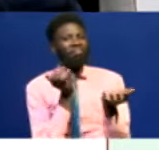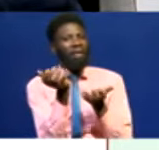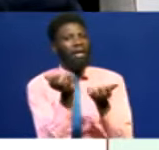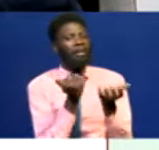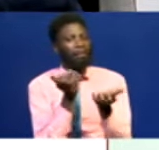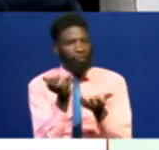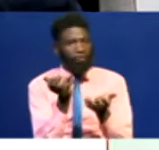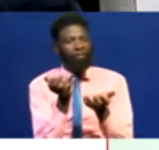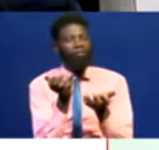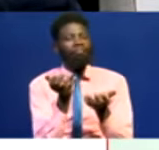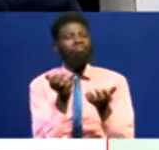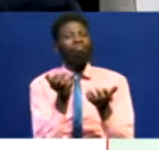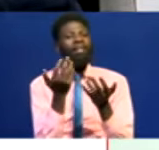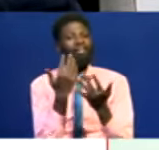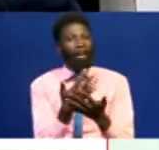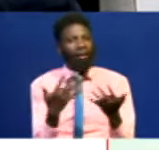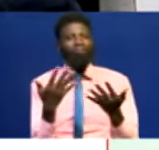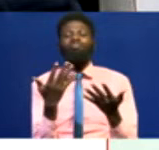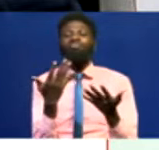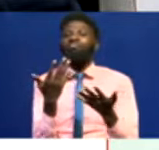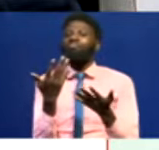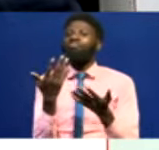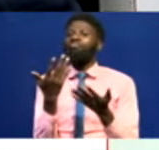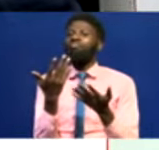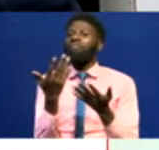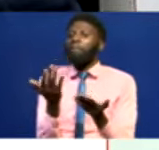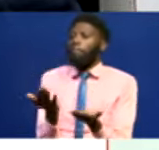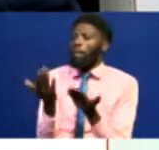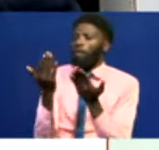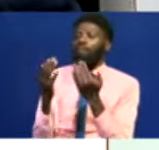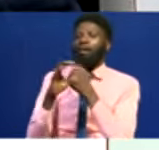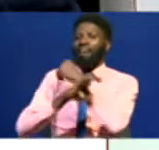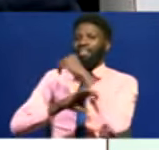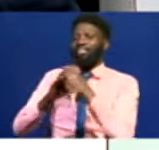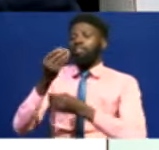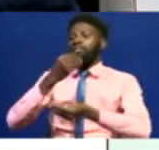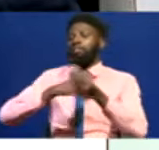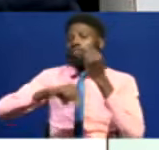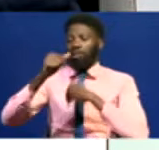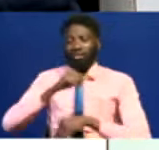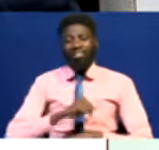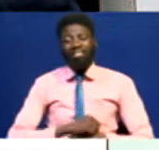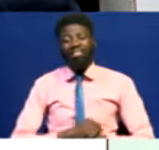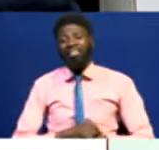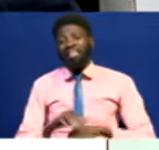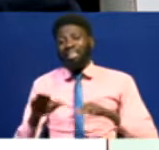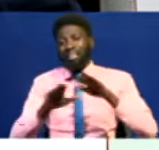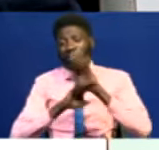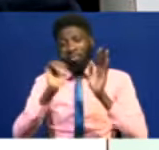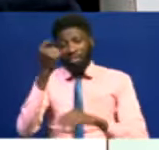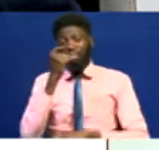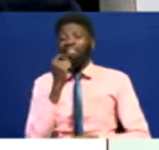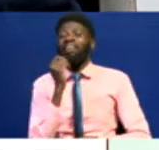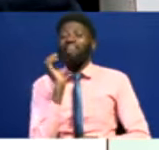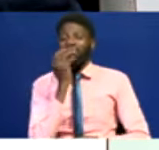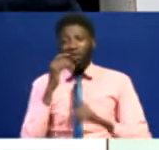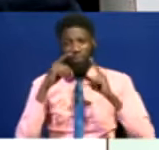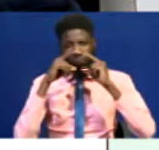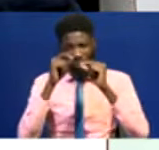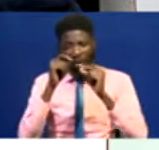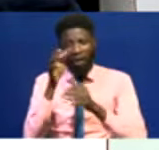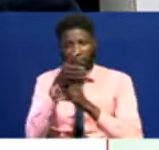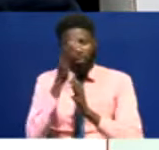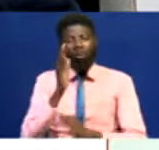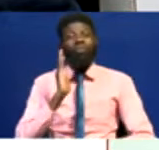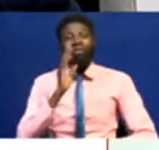their jurisdiction. Deputy President Rigathi Gachagua says the ambassadors will soon sign a two-year Memorandum of Understanding committing